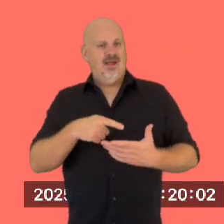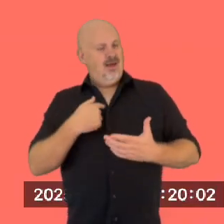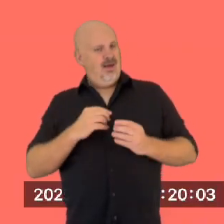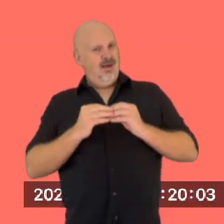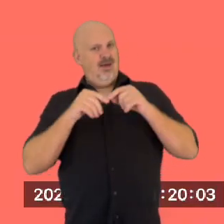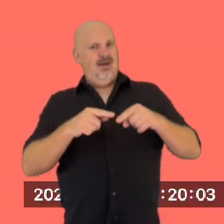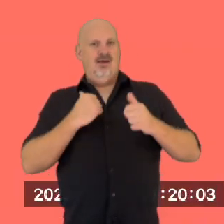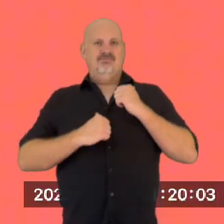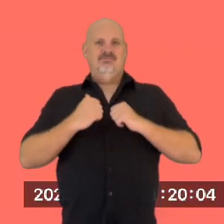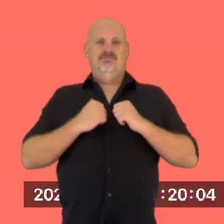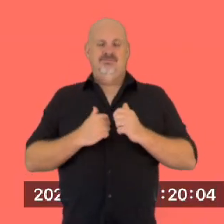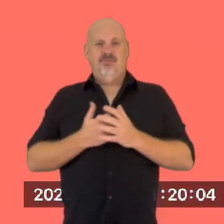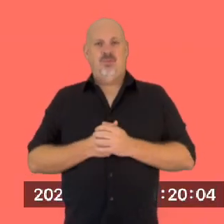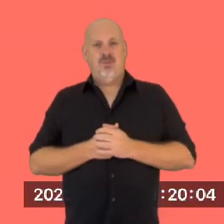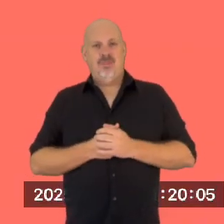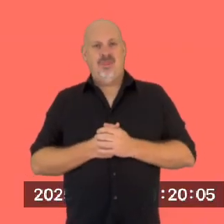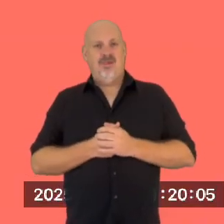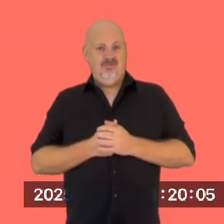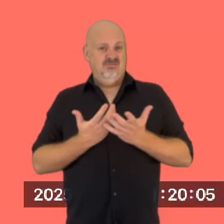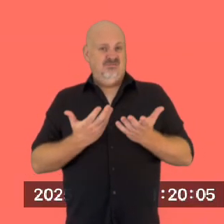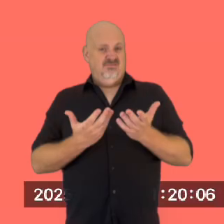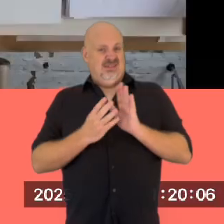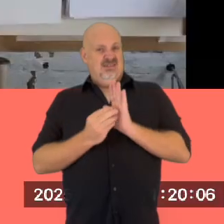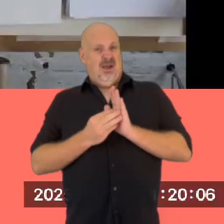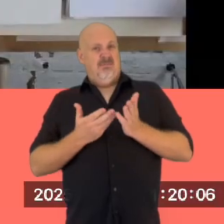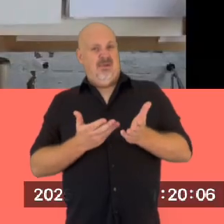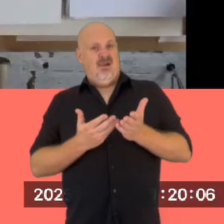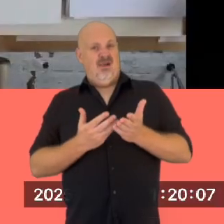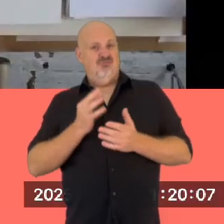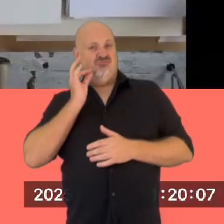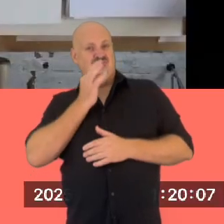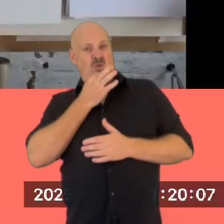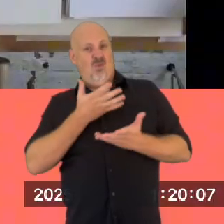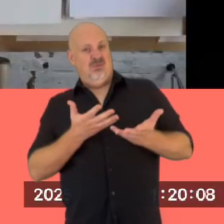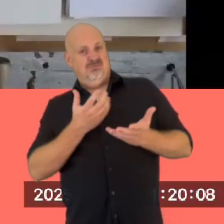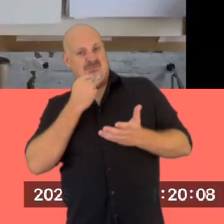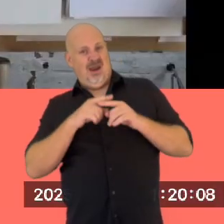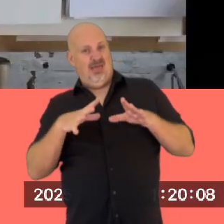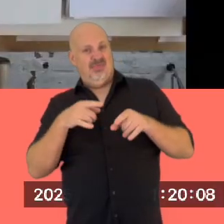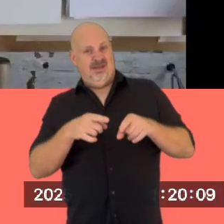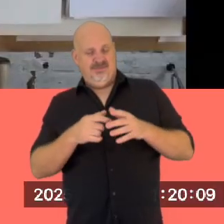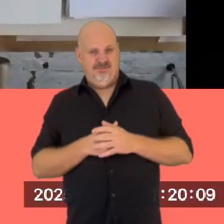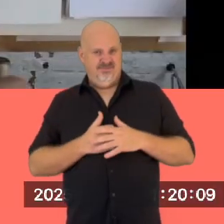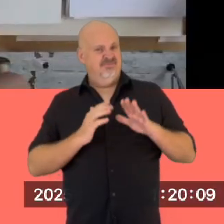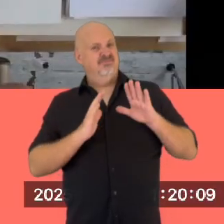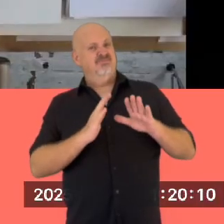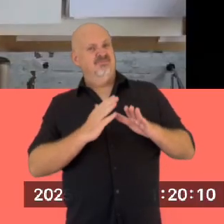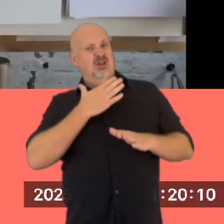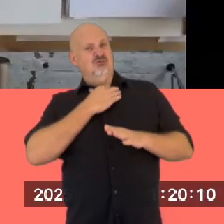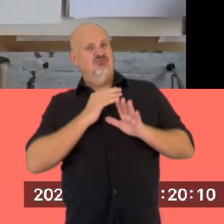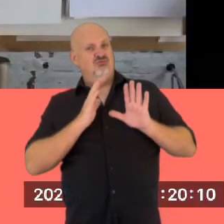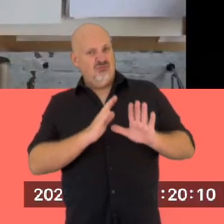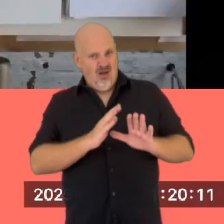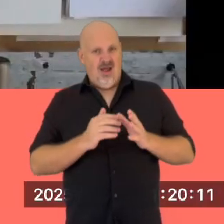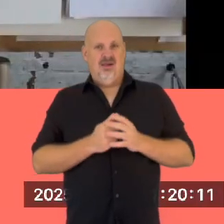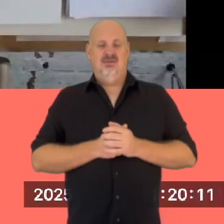be proud of. So that is a very kind of quick example of what the rose could be like. And I would